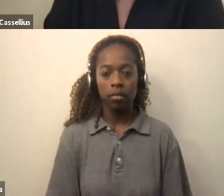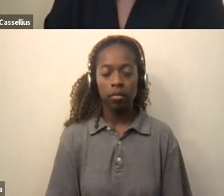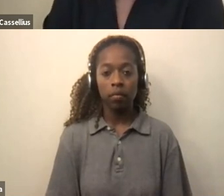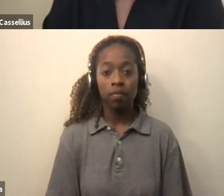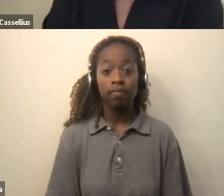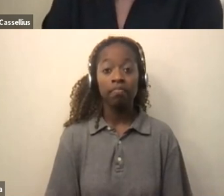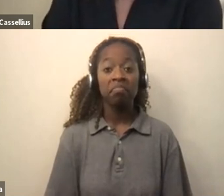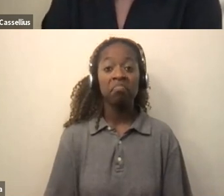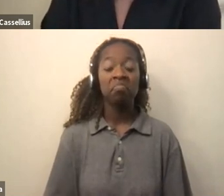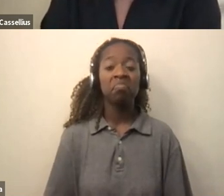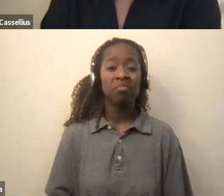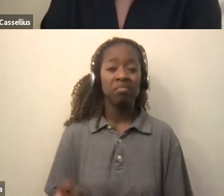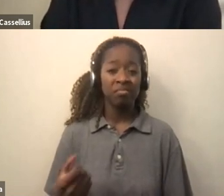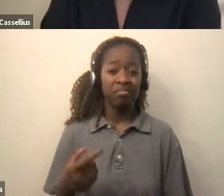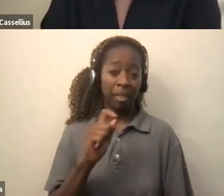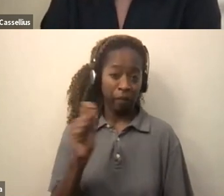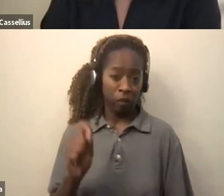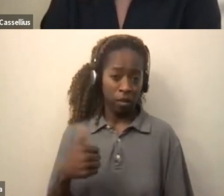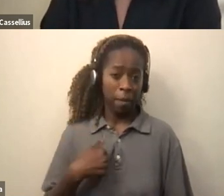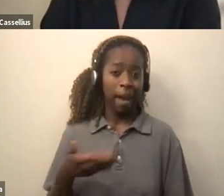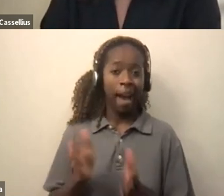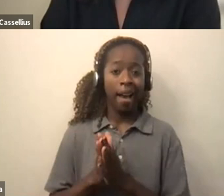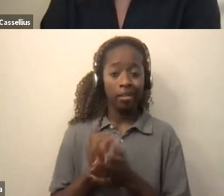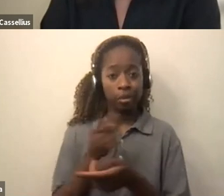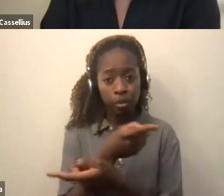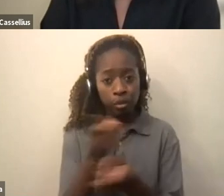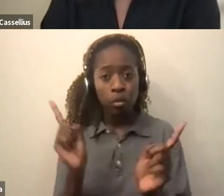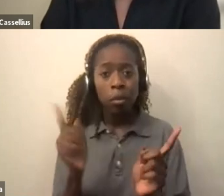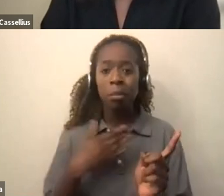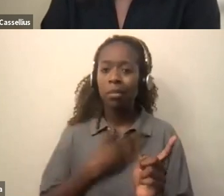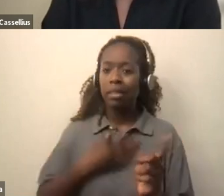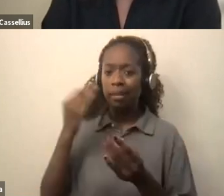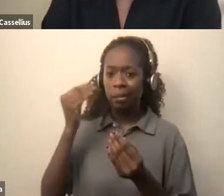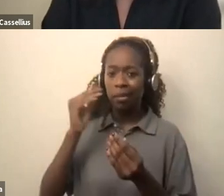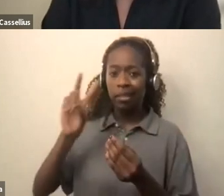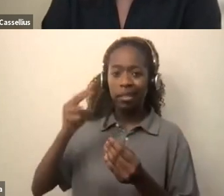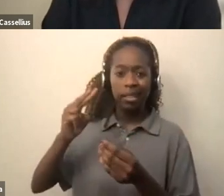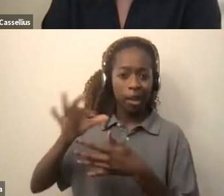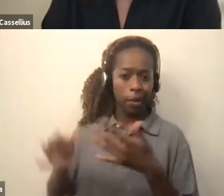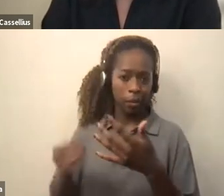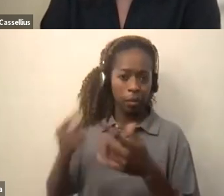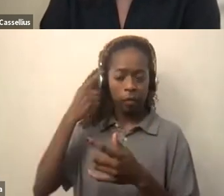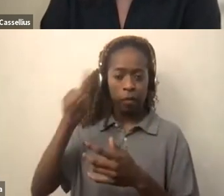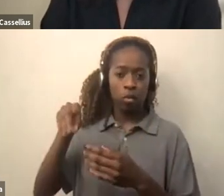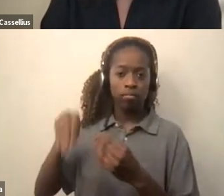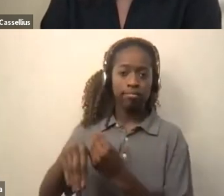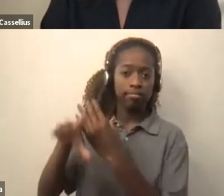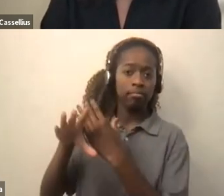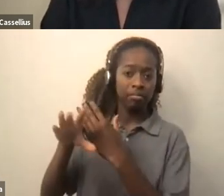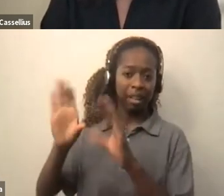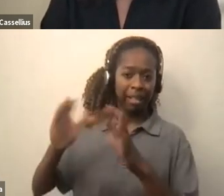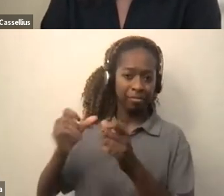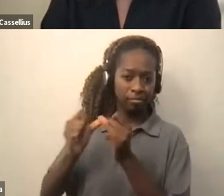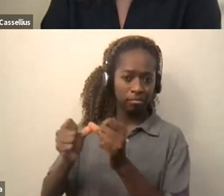therefore i'm asking for you to consider a second option for the remote classes to continue